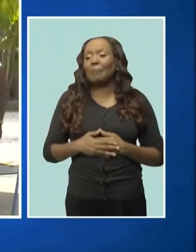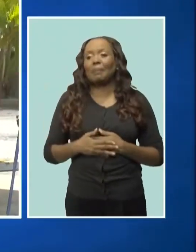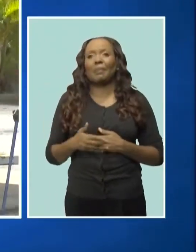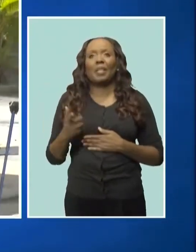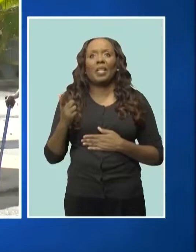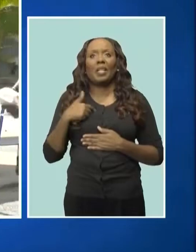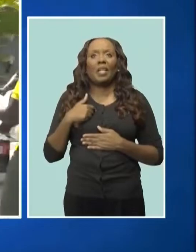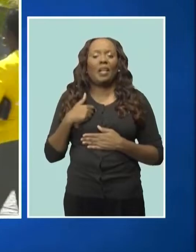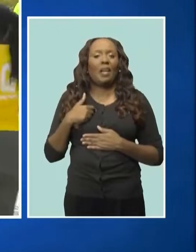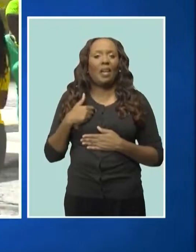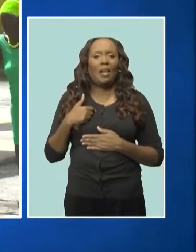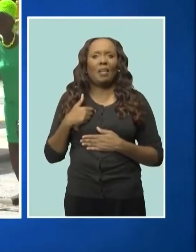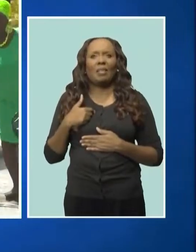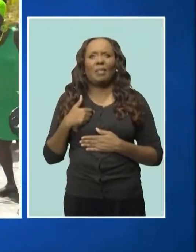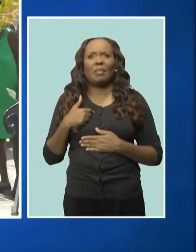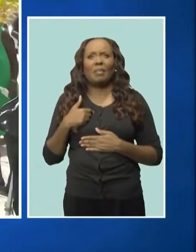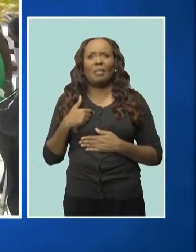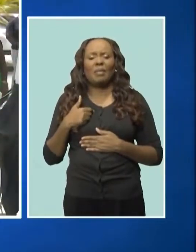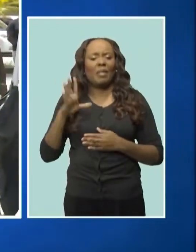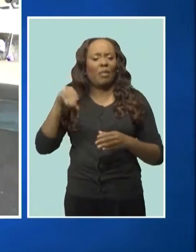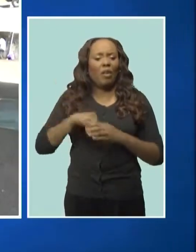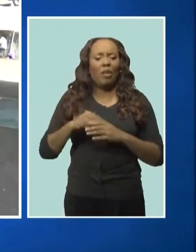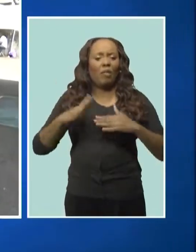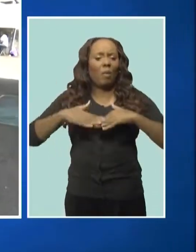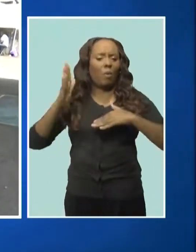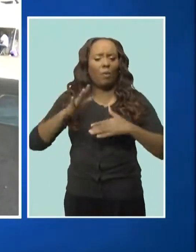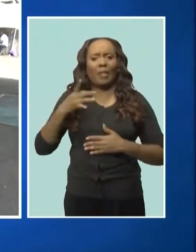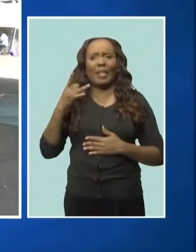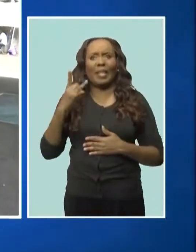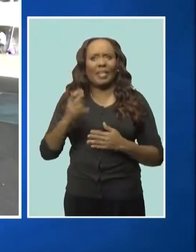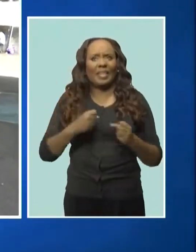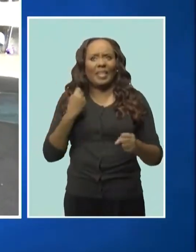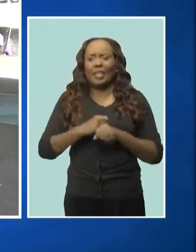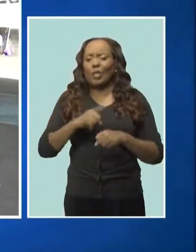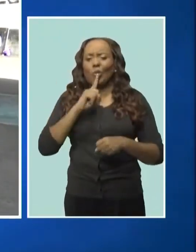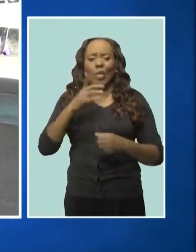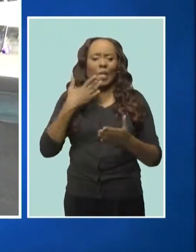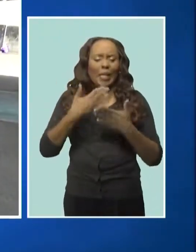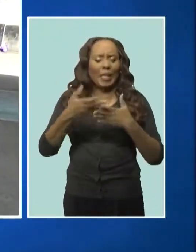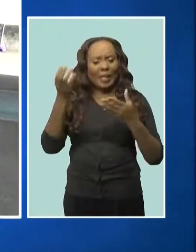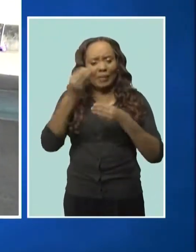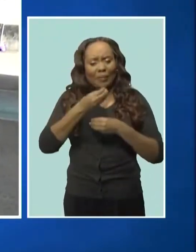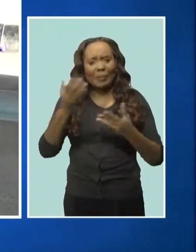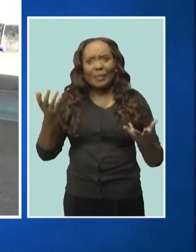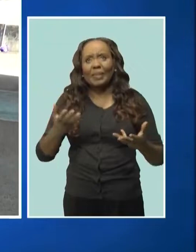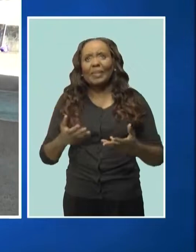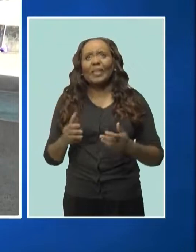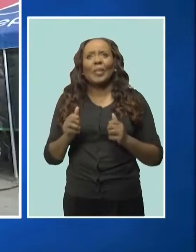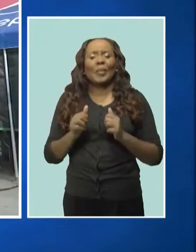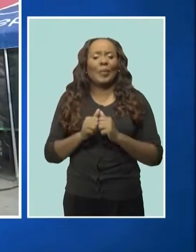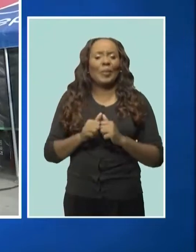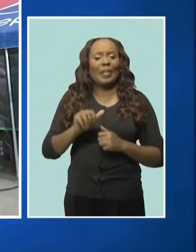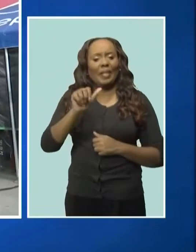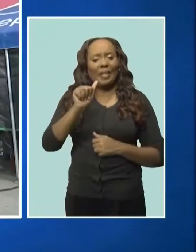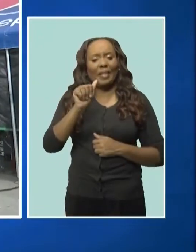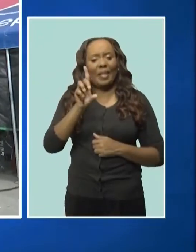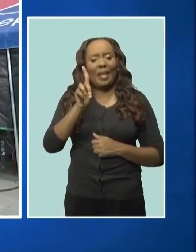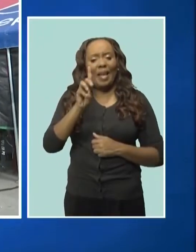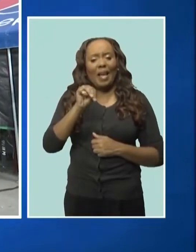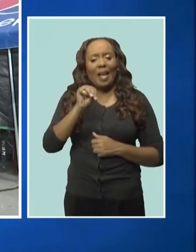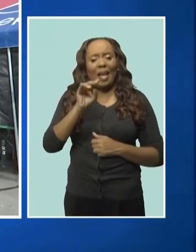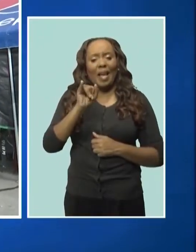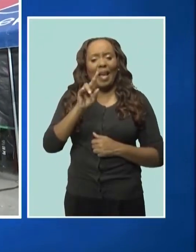it for a matter over 18 years. It is informative with the Admiral. He is my